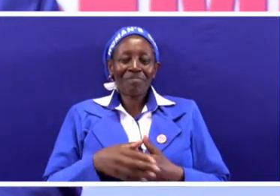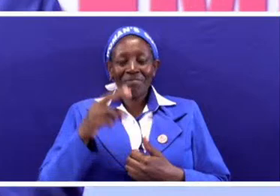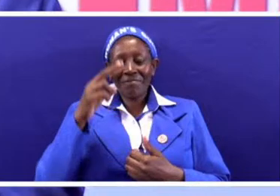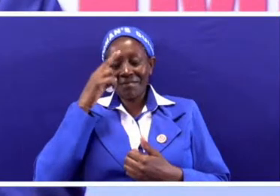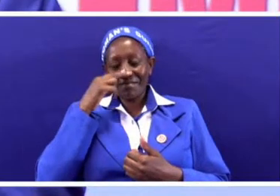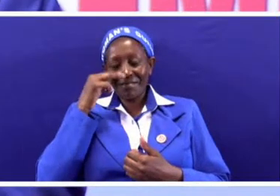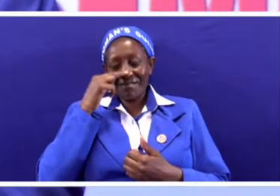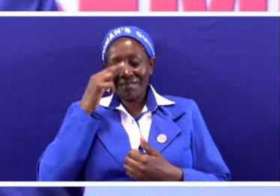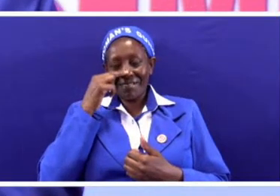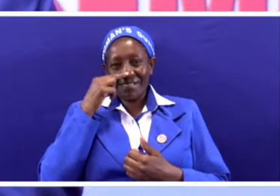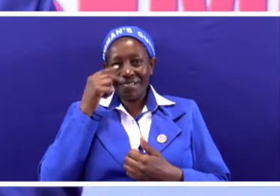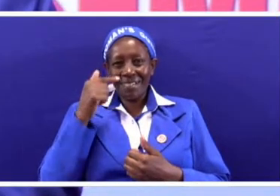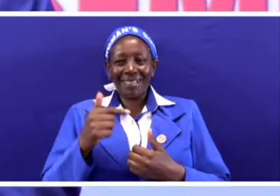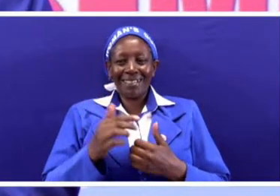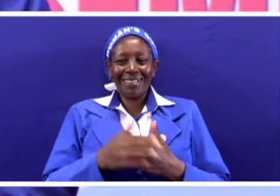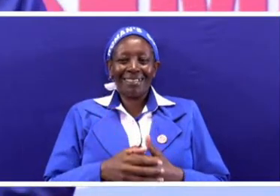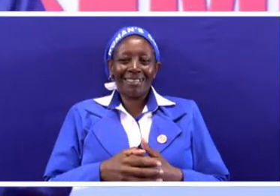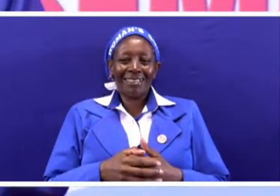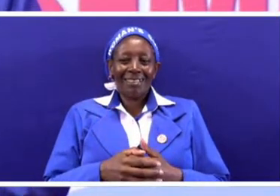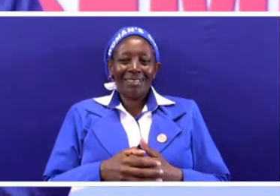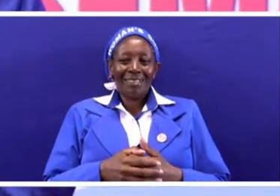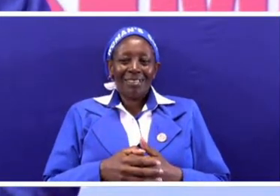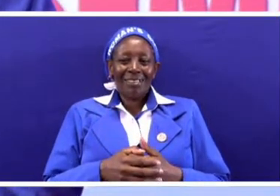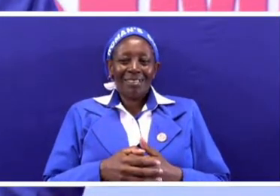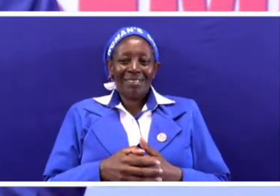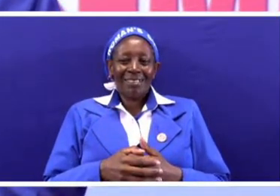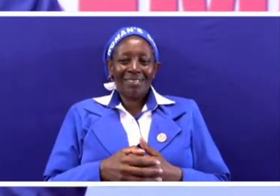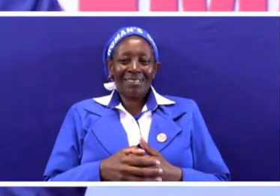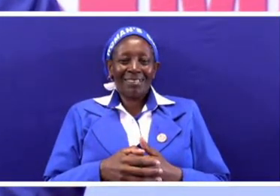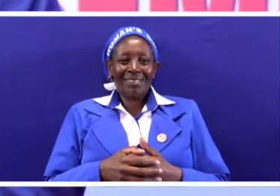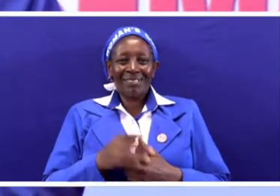that was the word for yesterday from TZ.